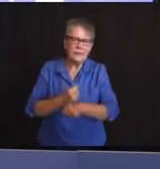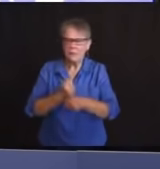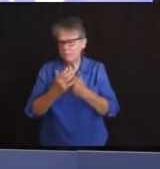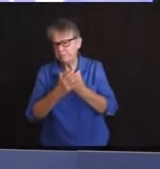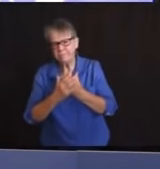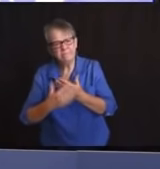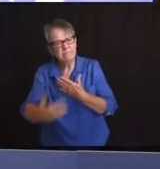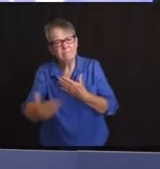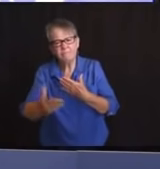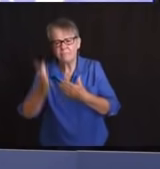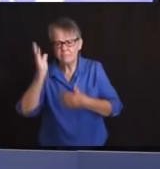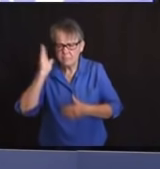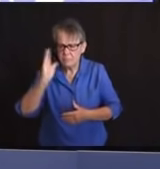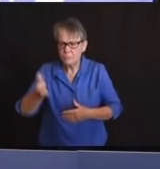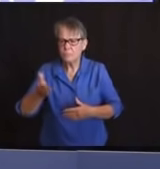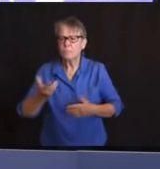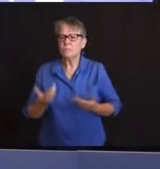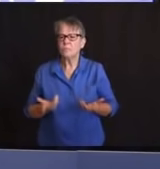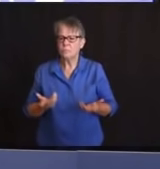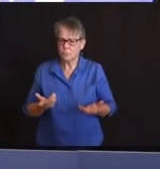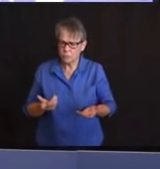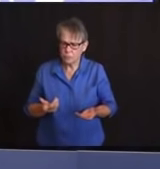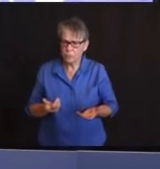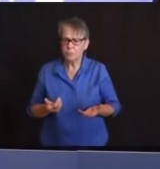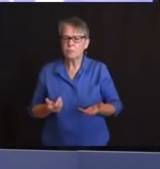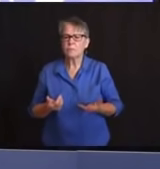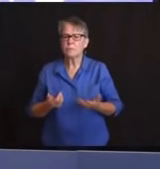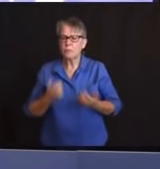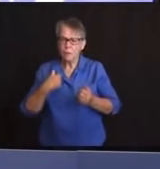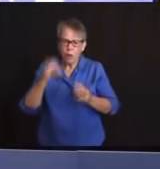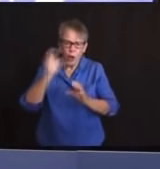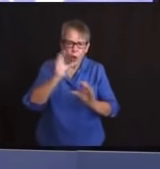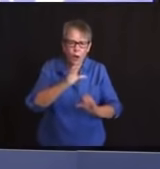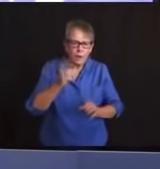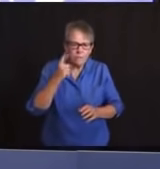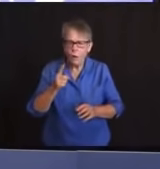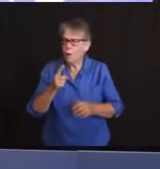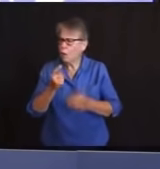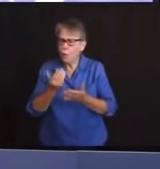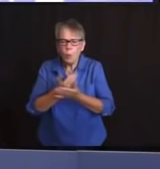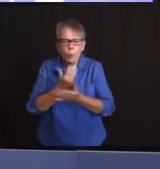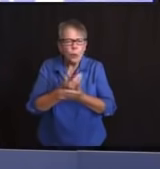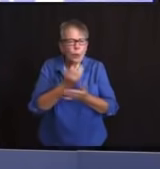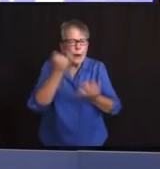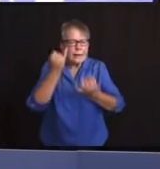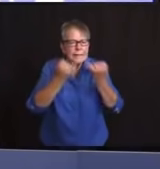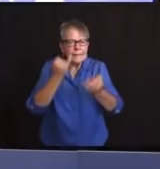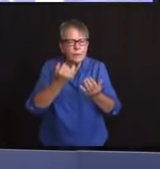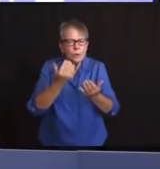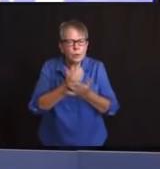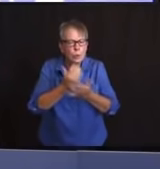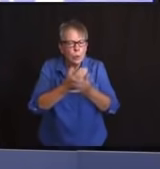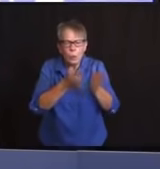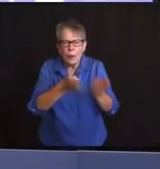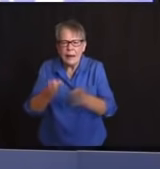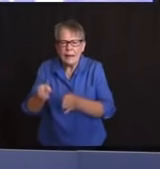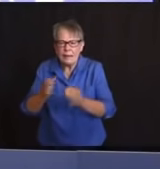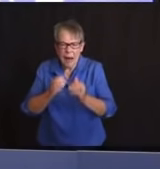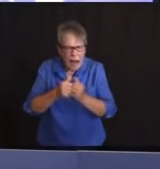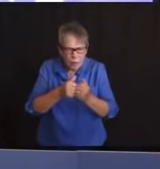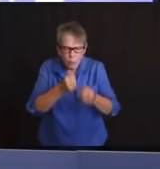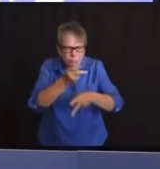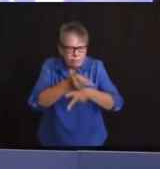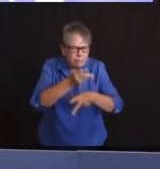hydroxychloroquine has been found to be ineffective against COVID-19. But some medical treatments hold promise,